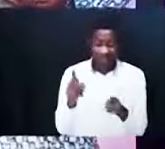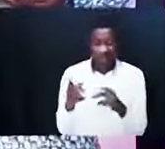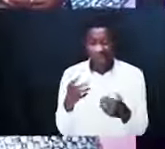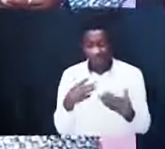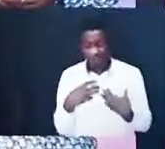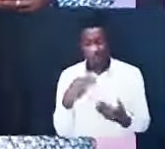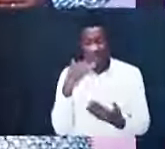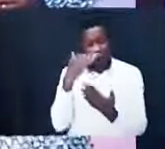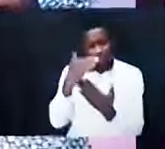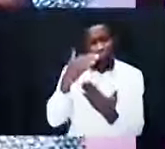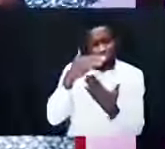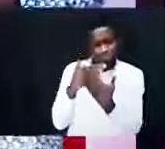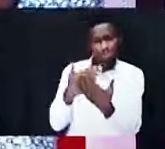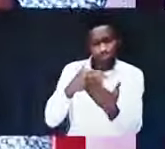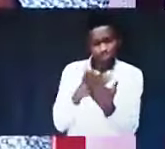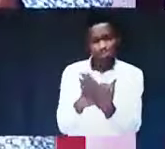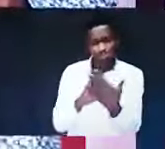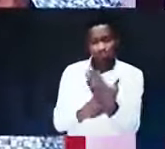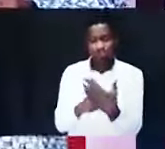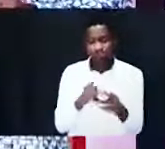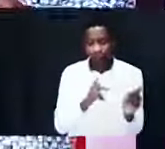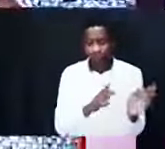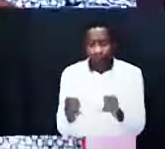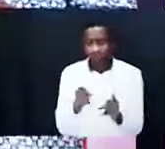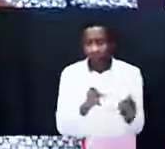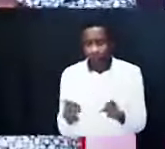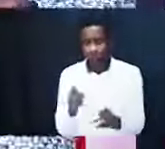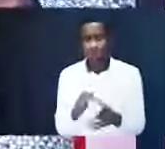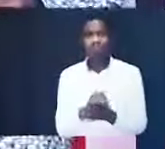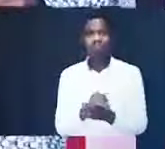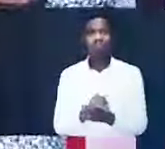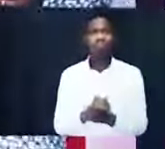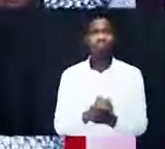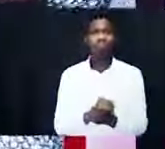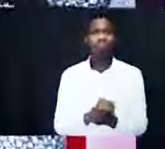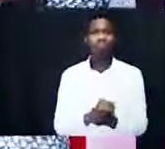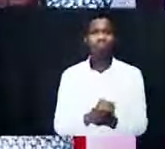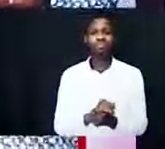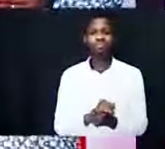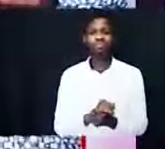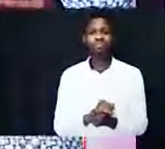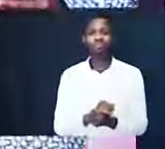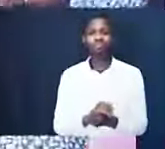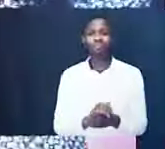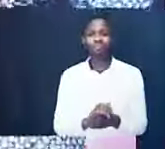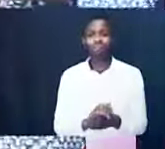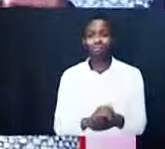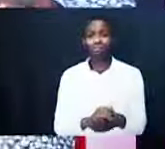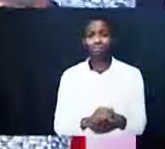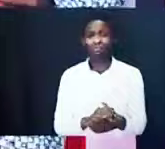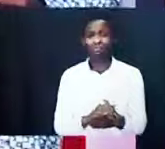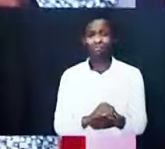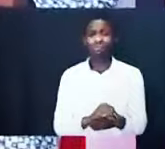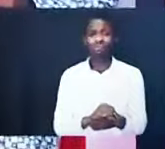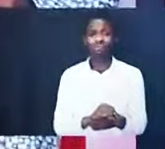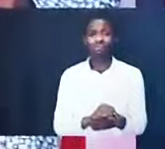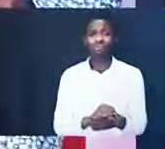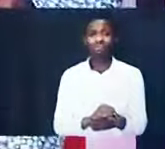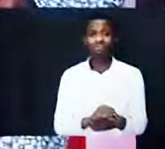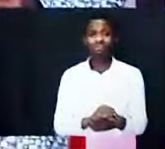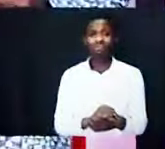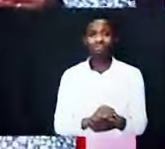presentation. My teacher said, tell me what you want to tell me. That